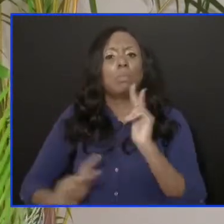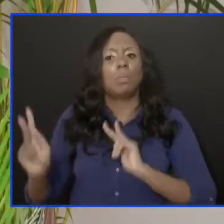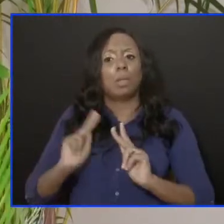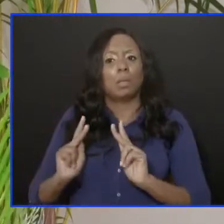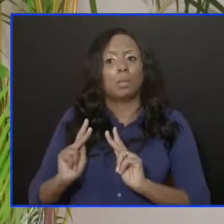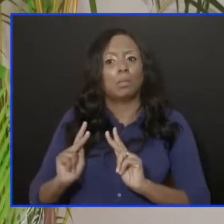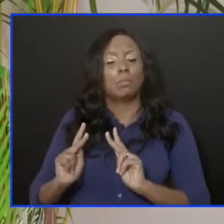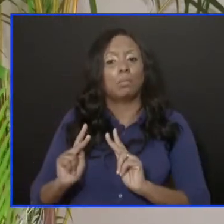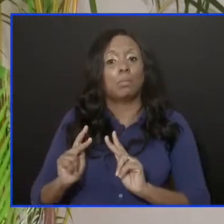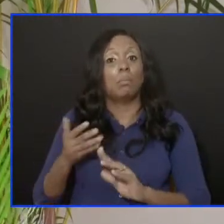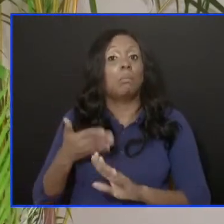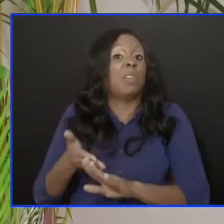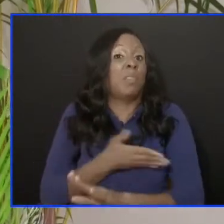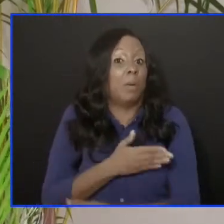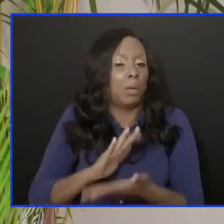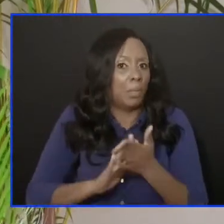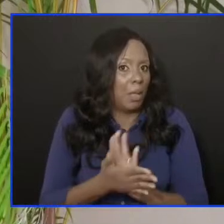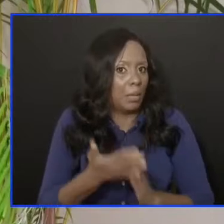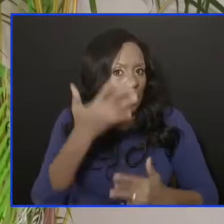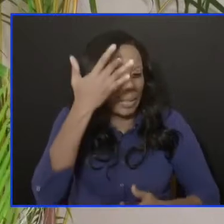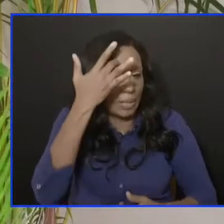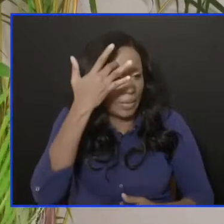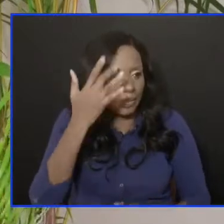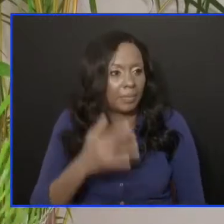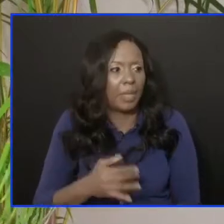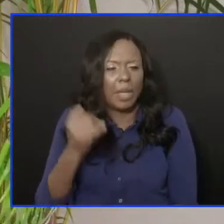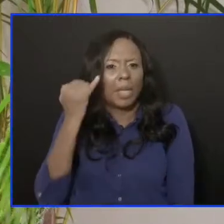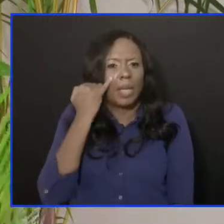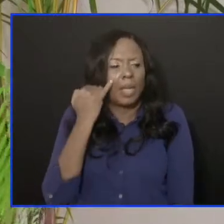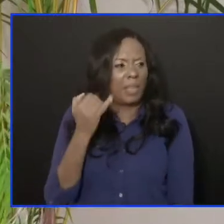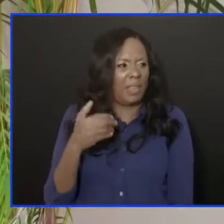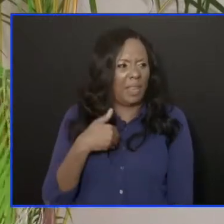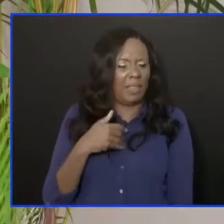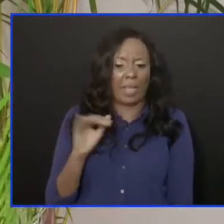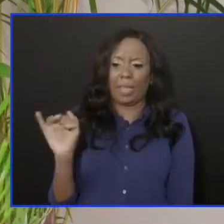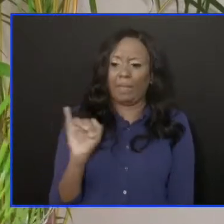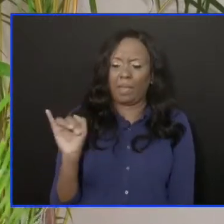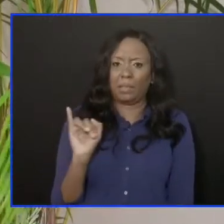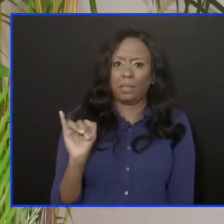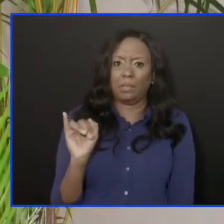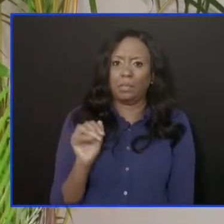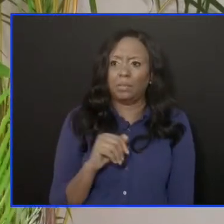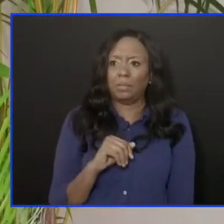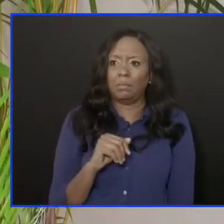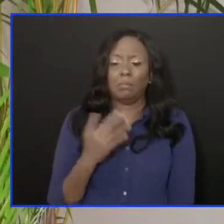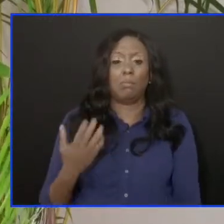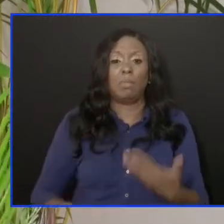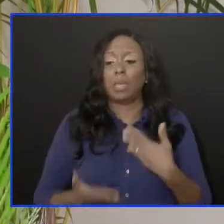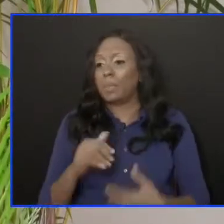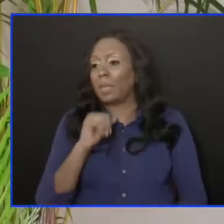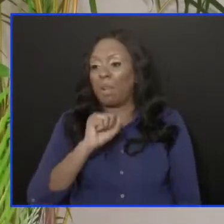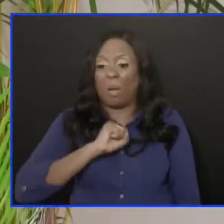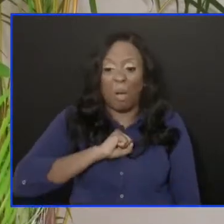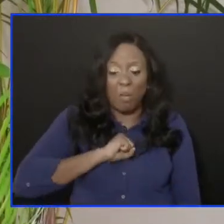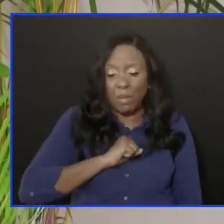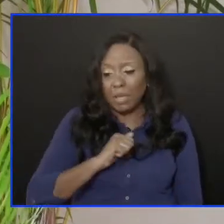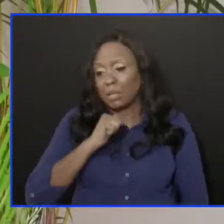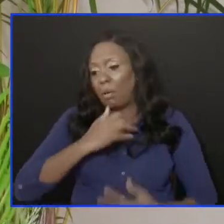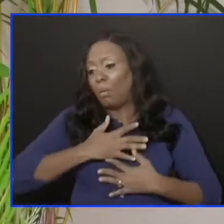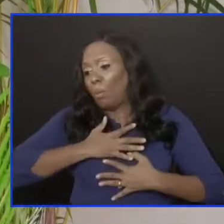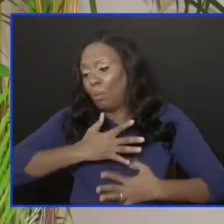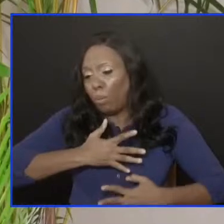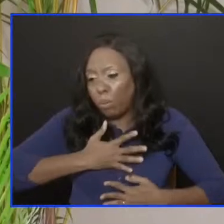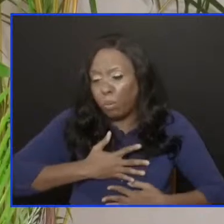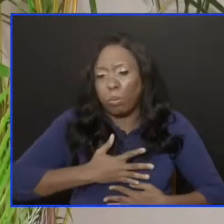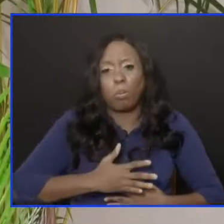sick. Because in the early infectious period, you can have few or no symptoms. And that's the